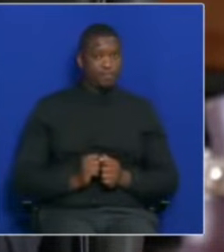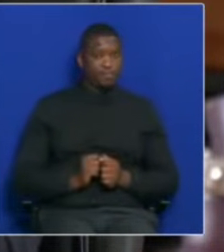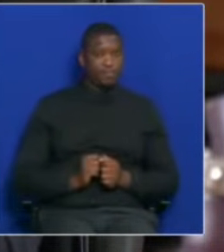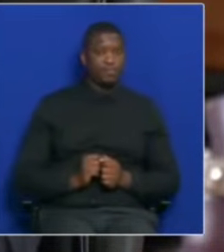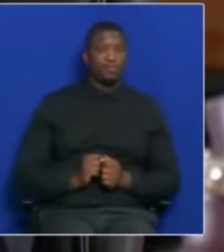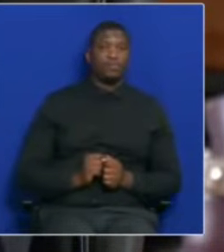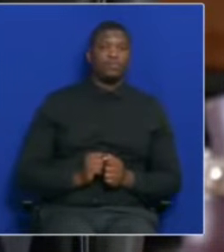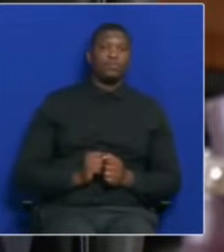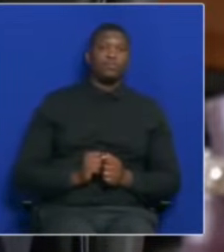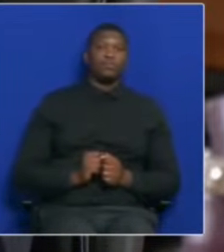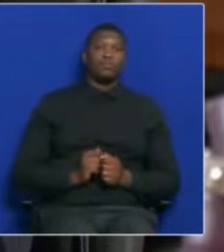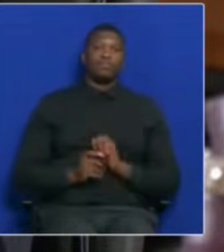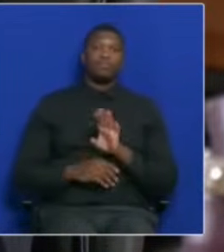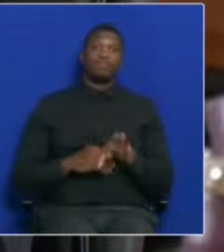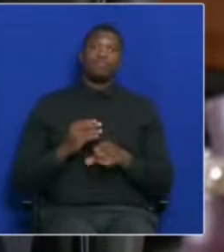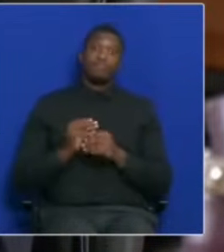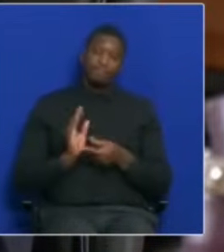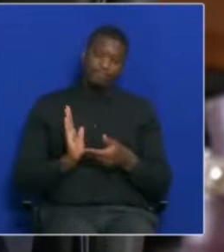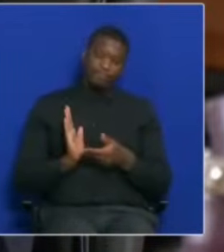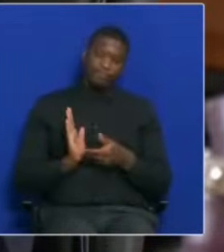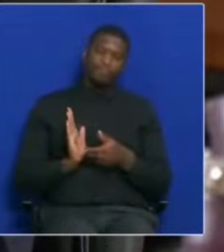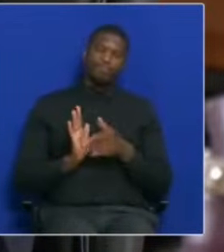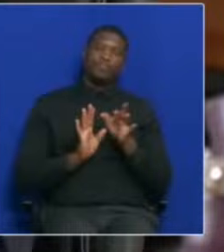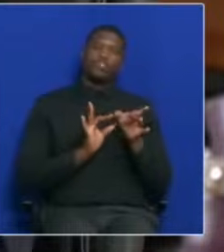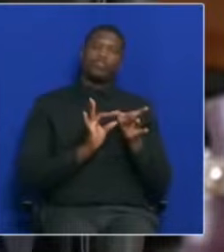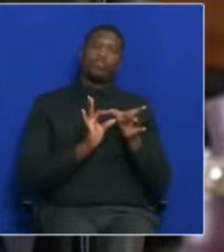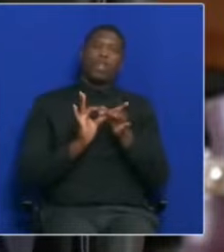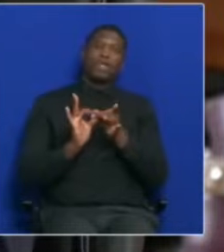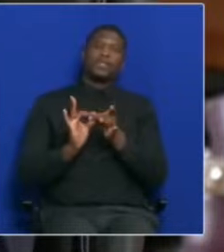And it was in particular in relation to